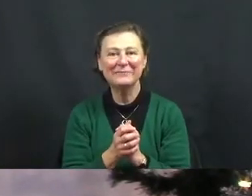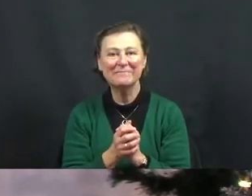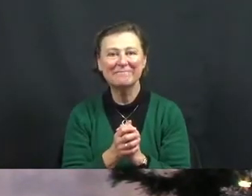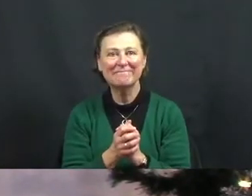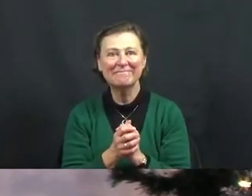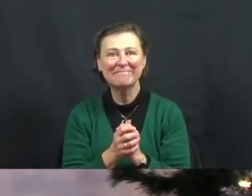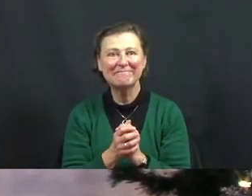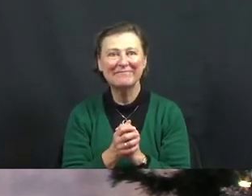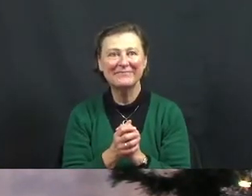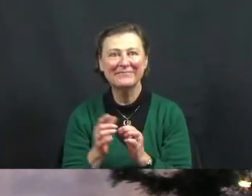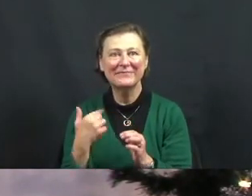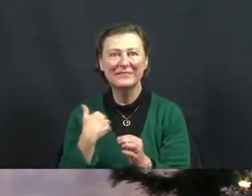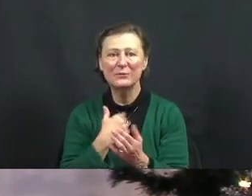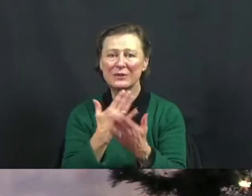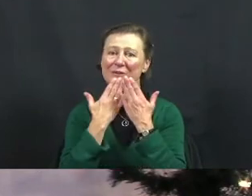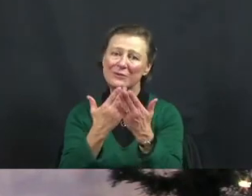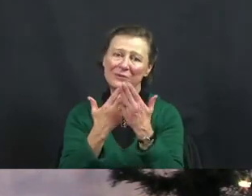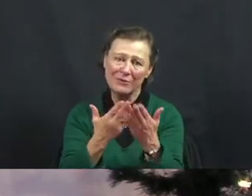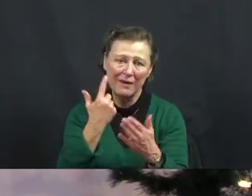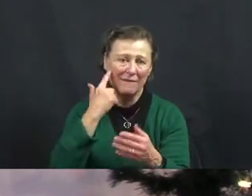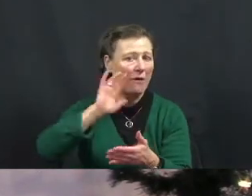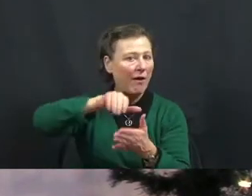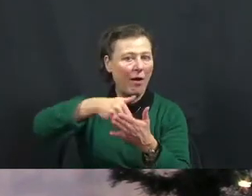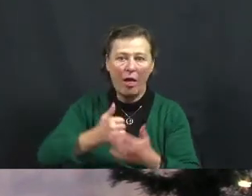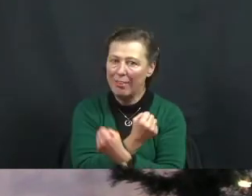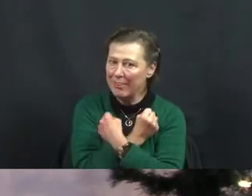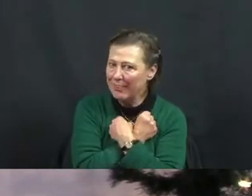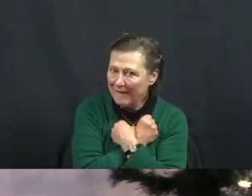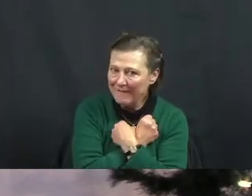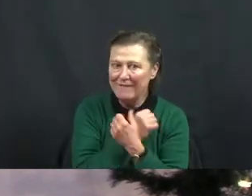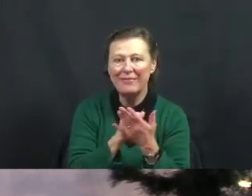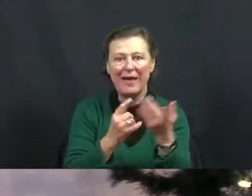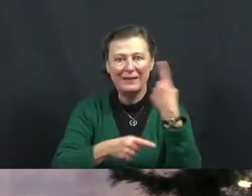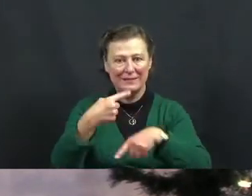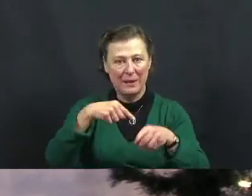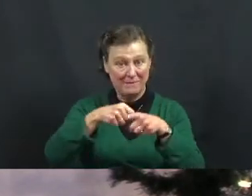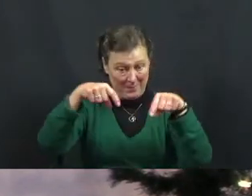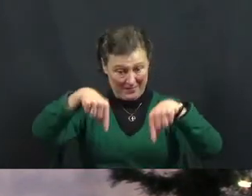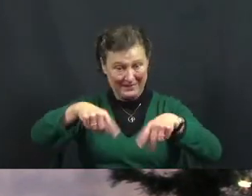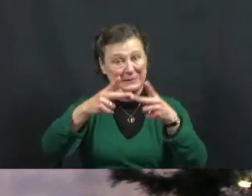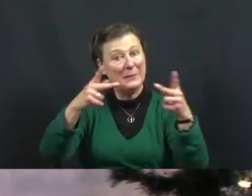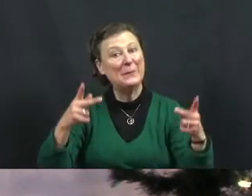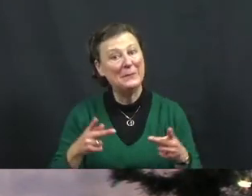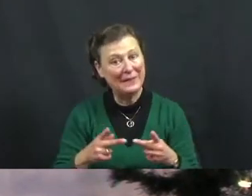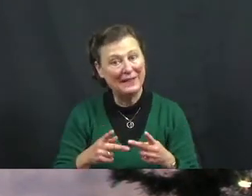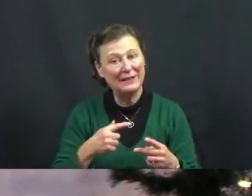We're grateful for all the love that is born in this place. We're grateful